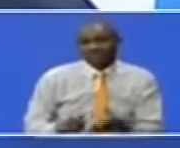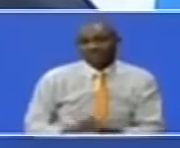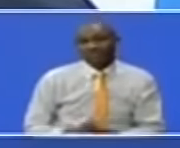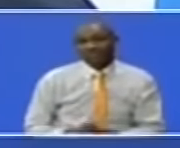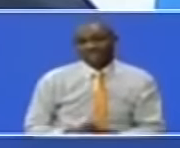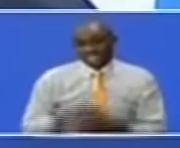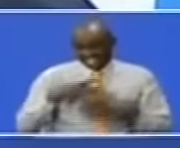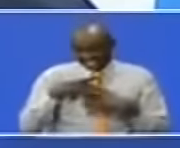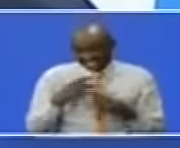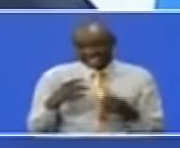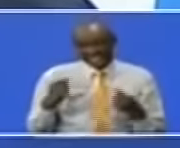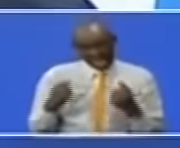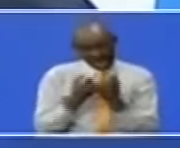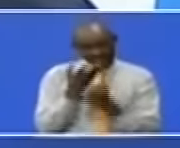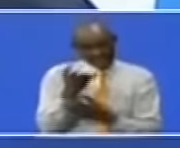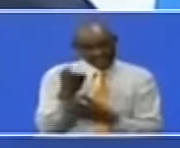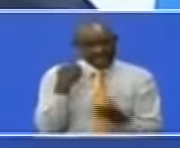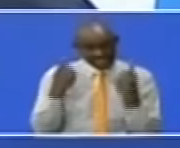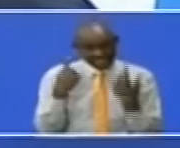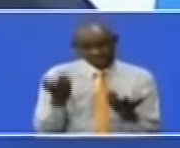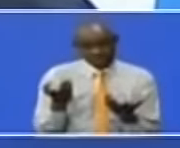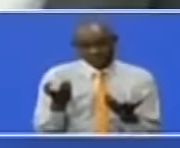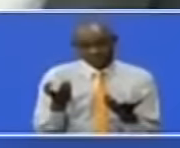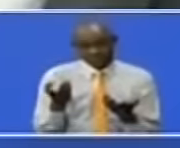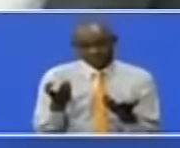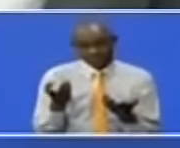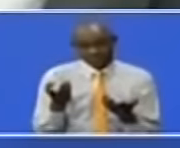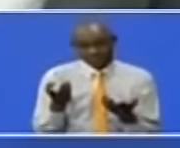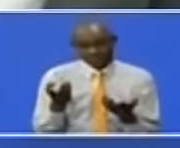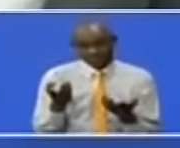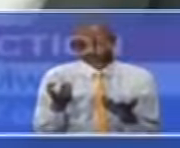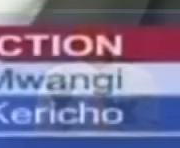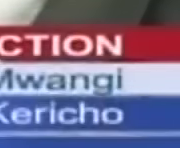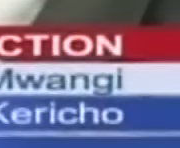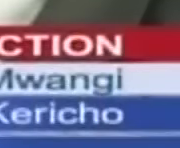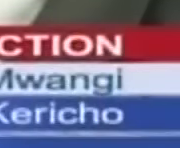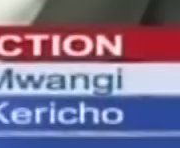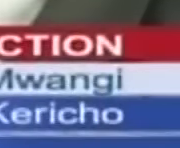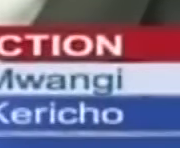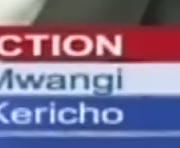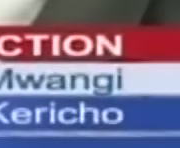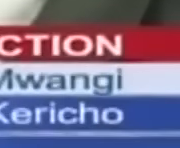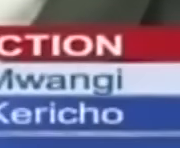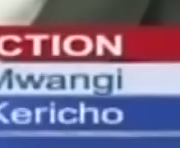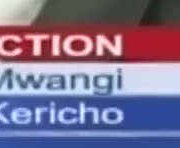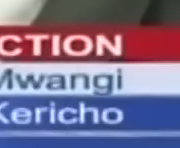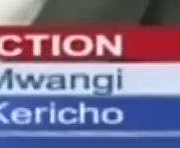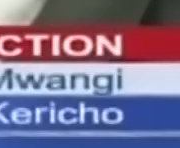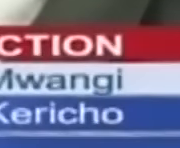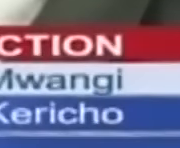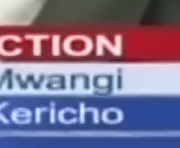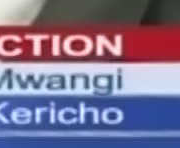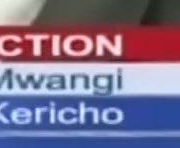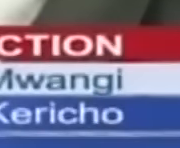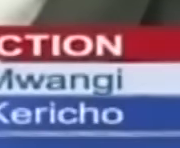Interesting things have been happening here in Kericho. Much as various allegations of malpractice were reported, even in the morning